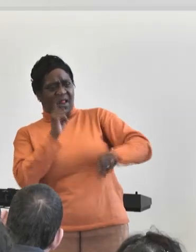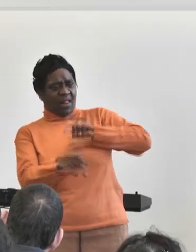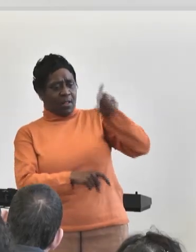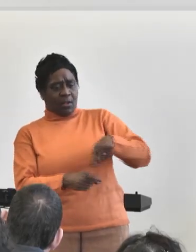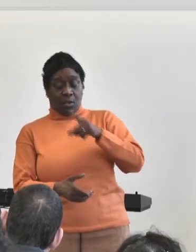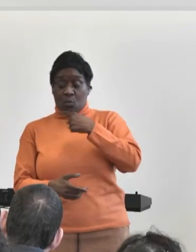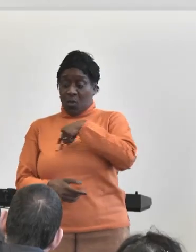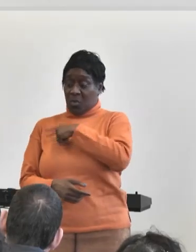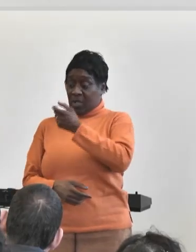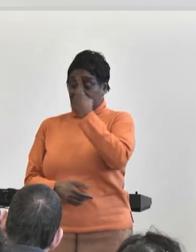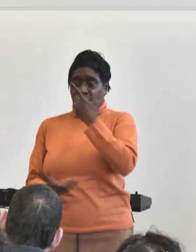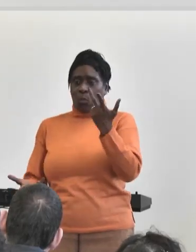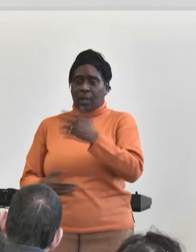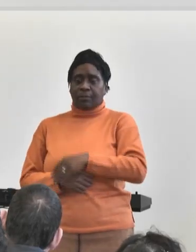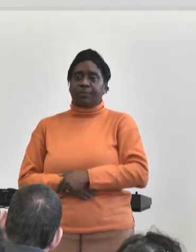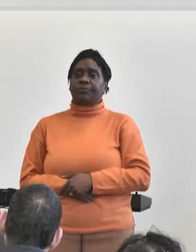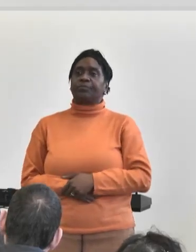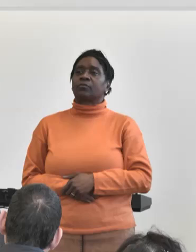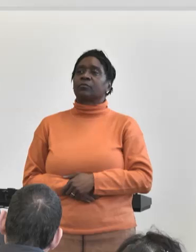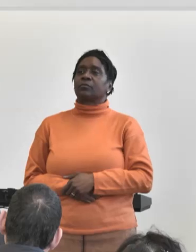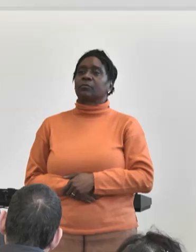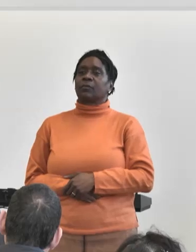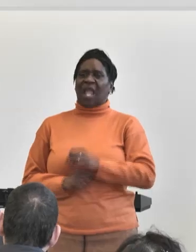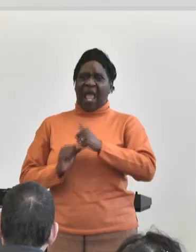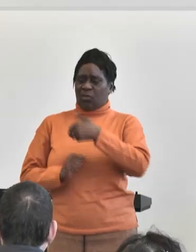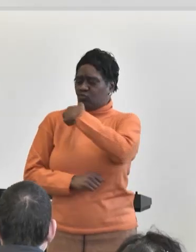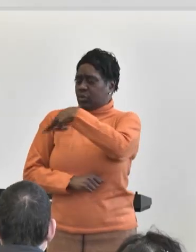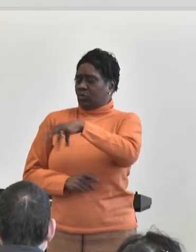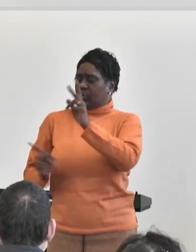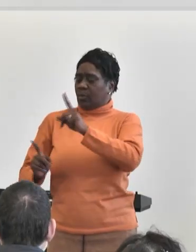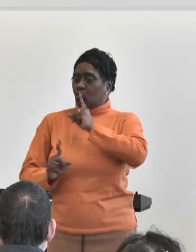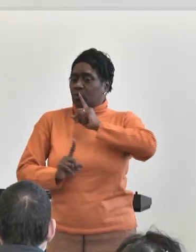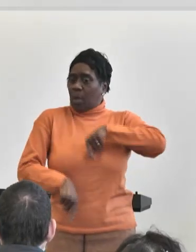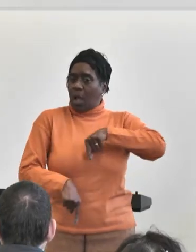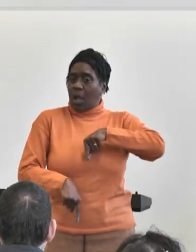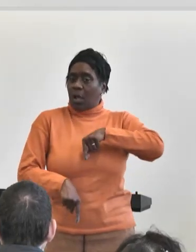What we understand is that the way these religious people responded,